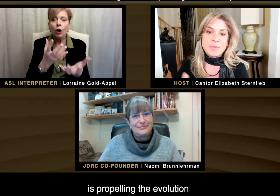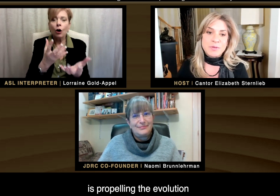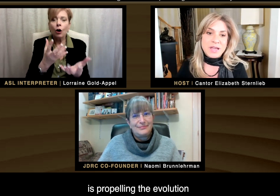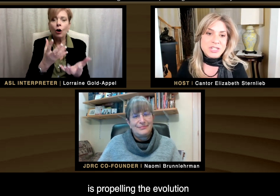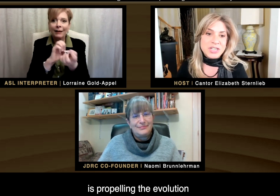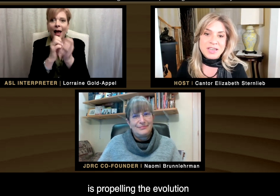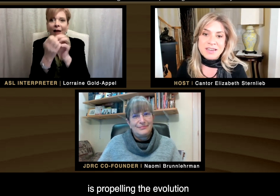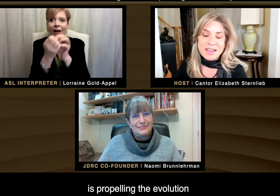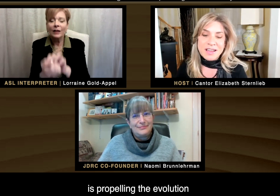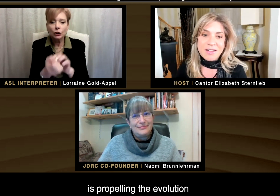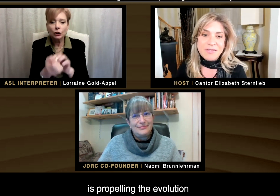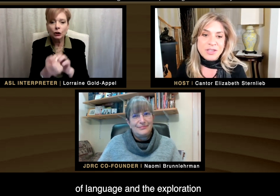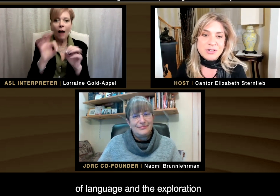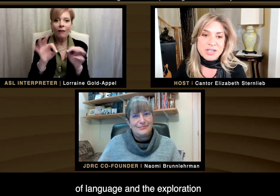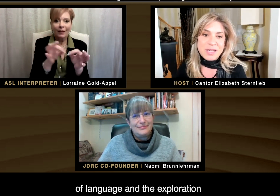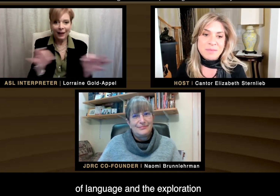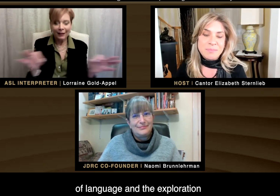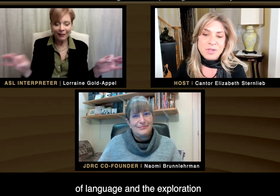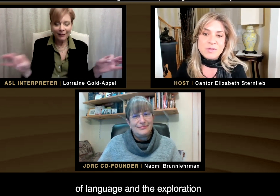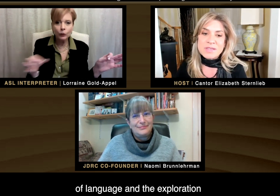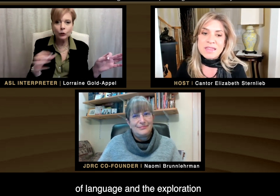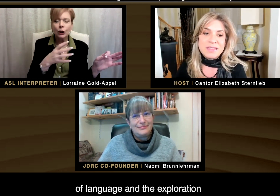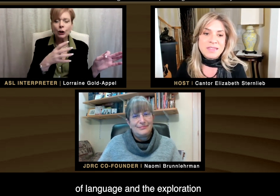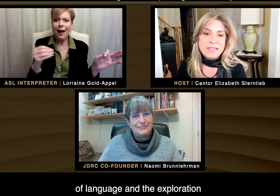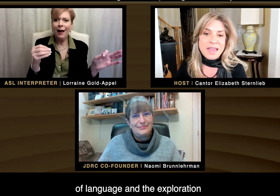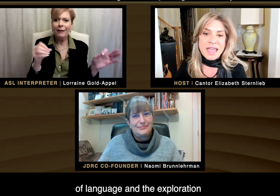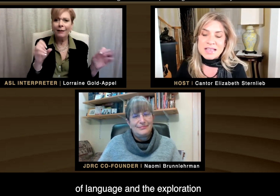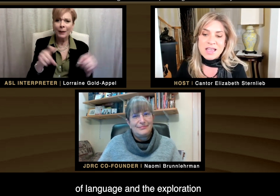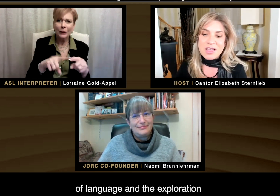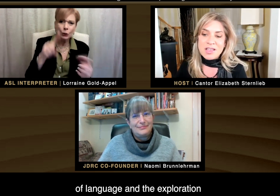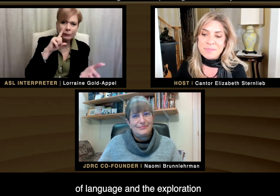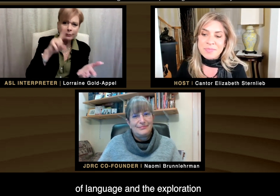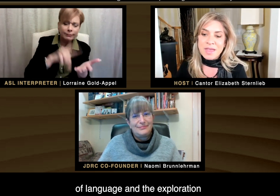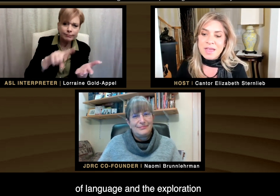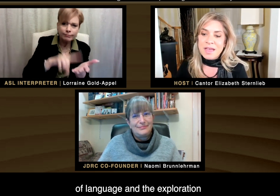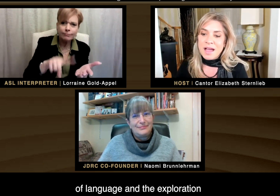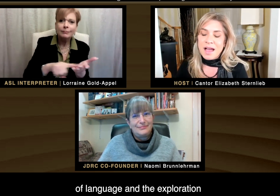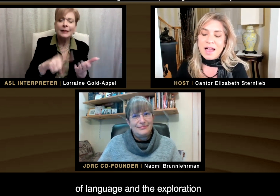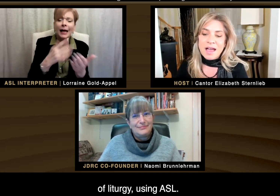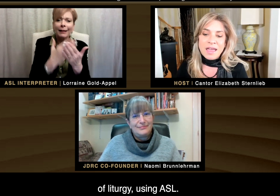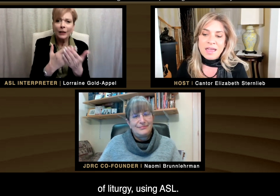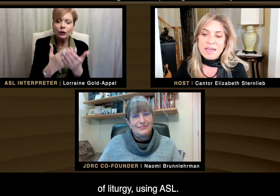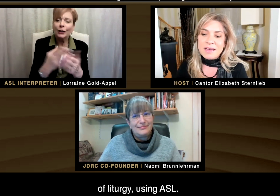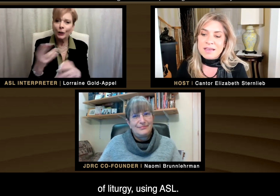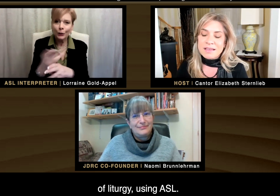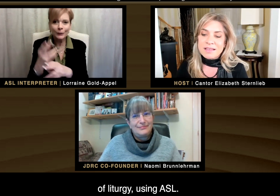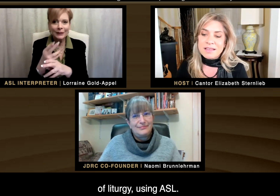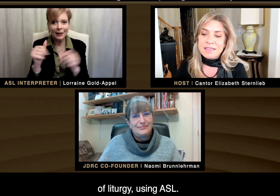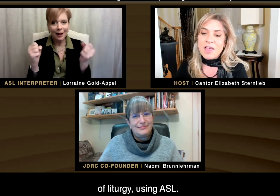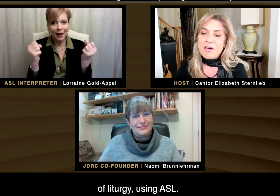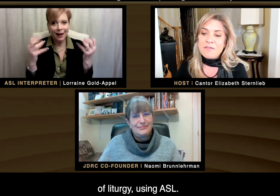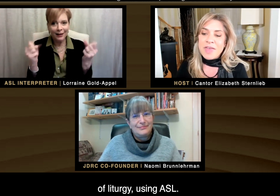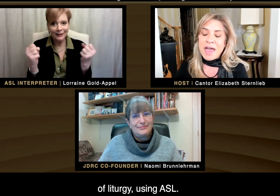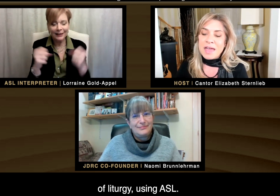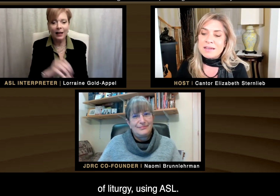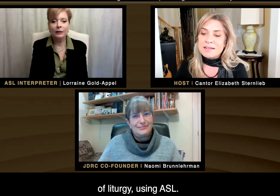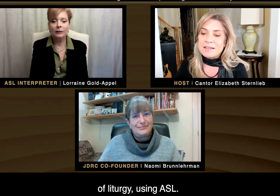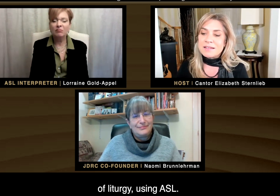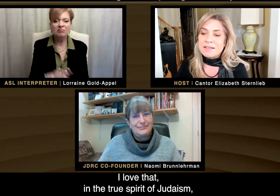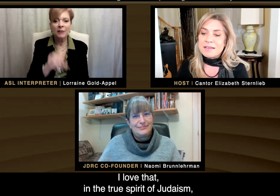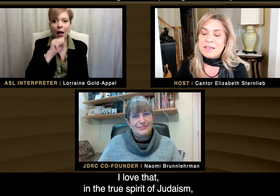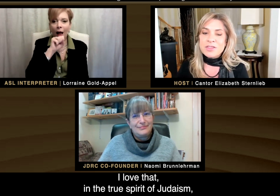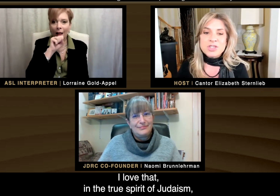the exploration of liturgy using ASL. I love